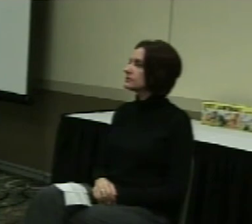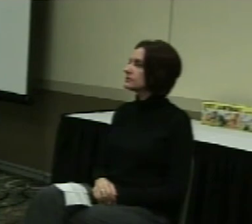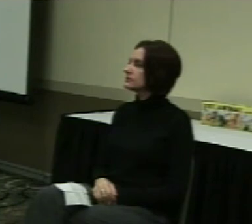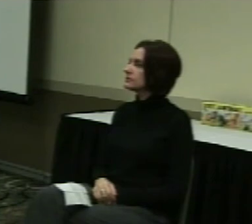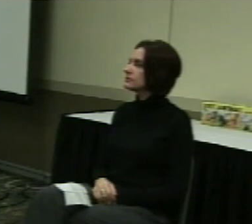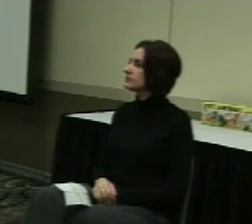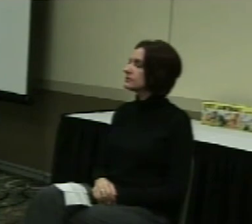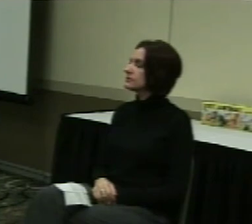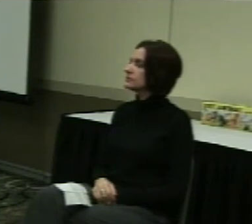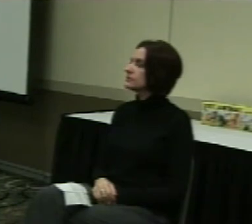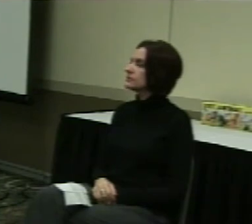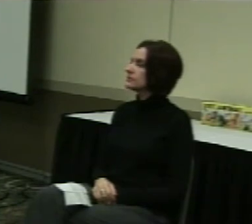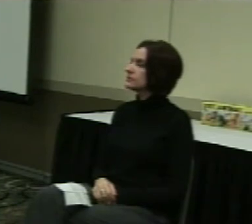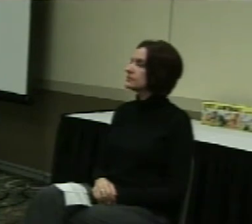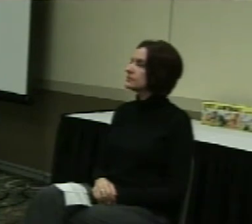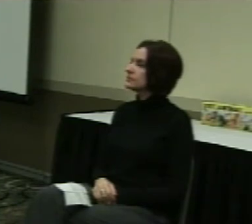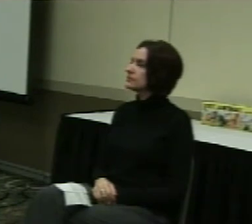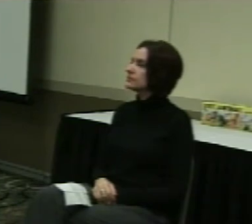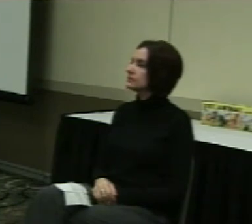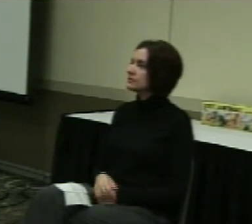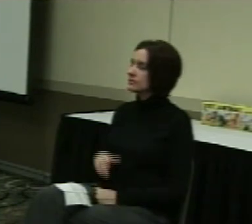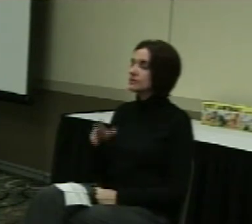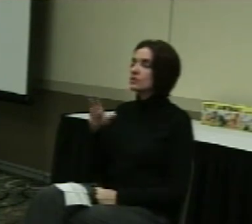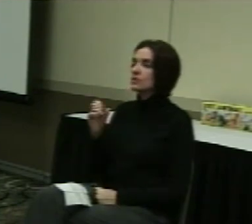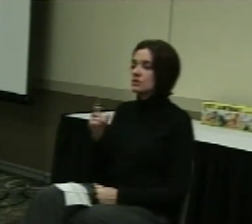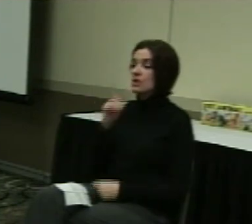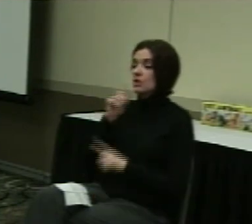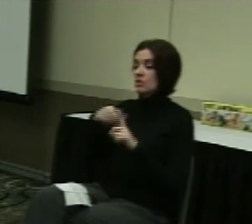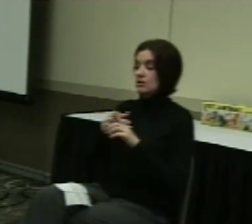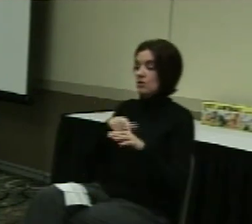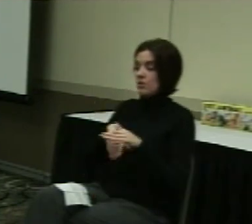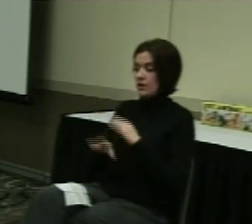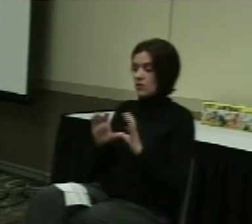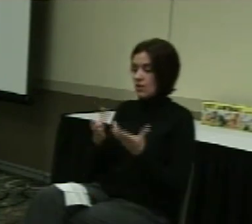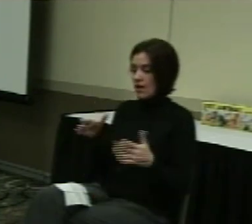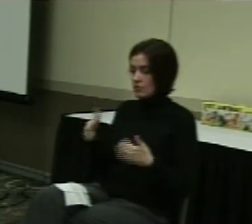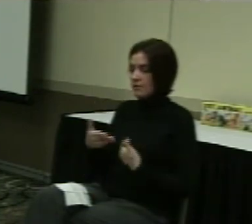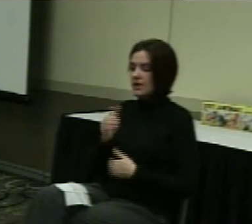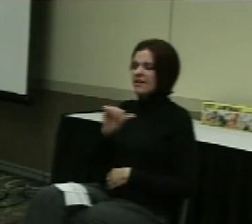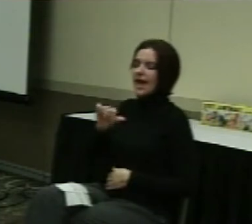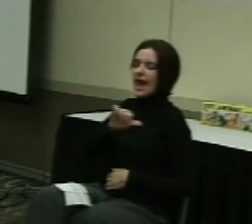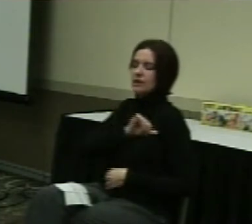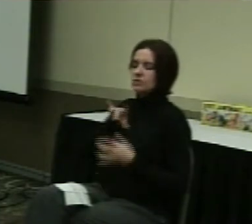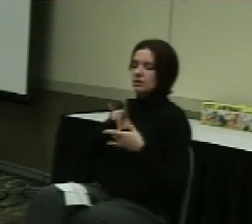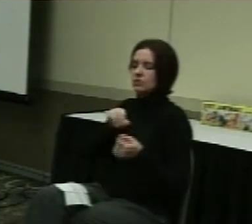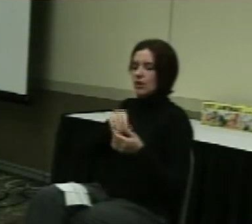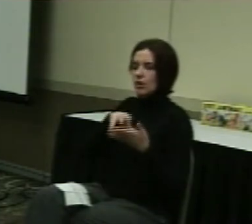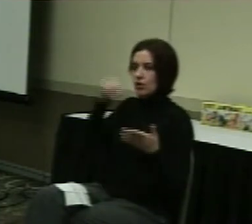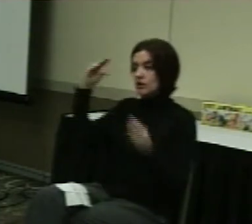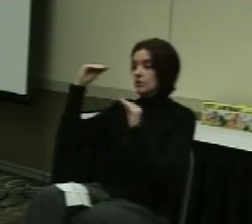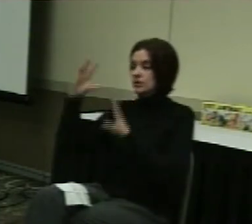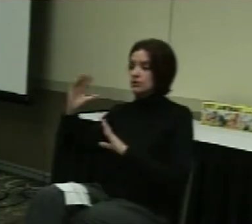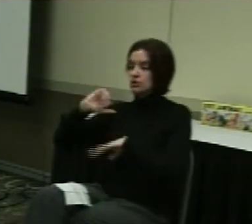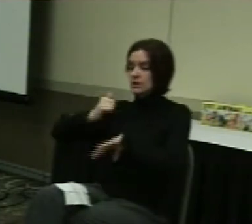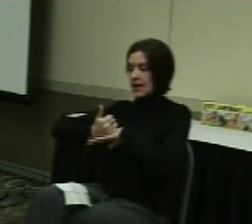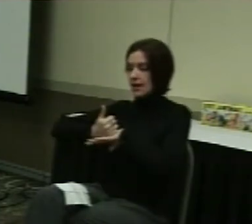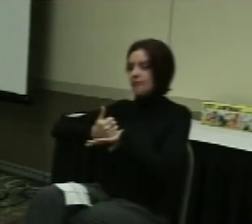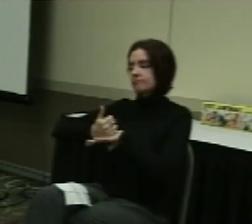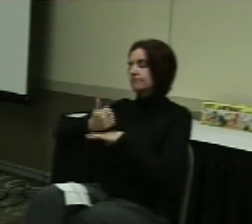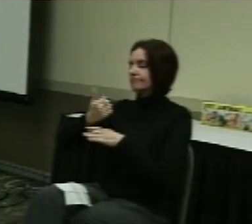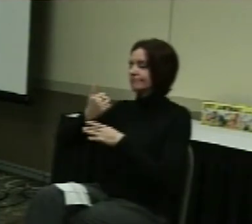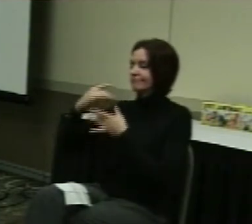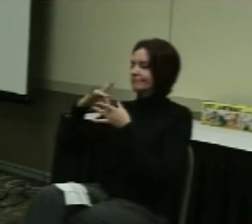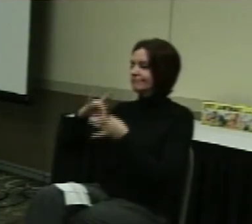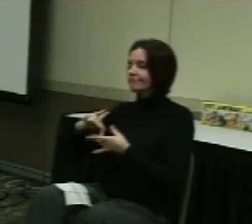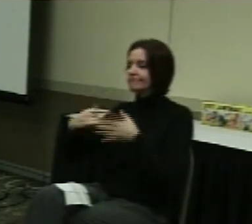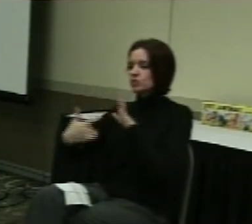So as you go into a classroom, what kind of attitude toward learning is going on in here? How is the teacher setting the stage for a positive attitude